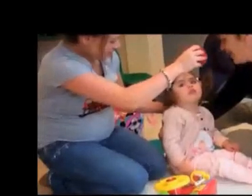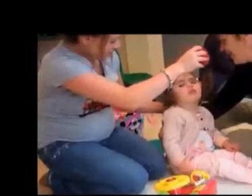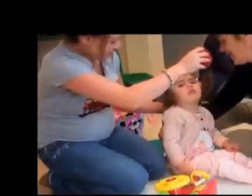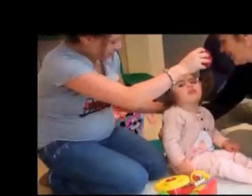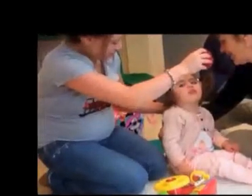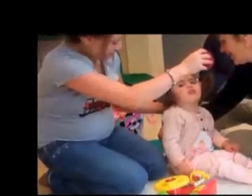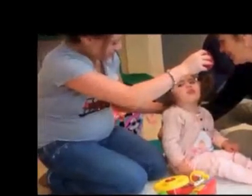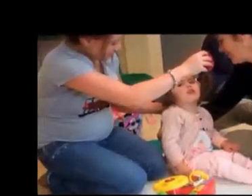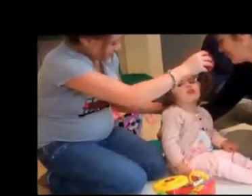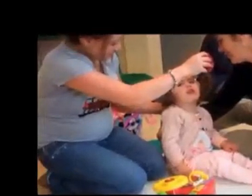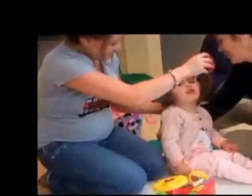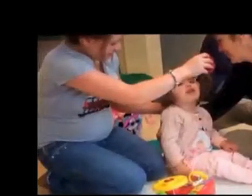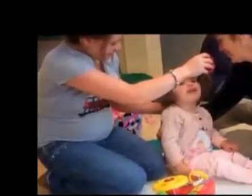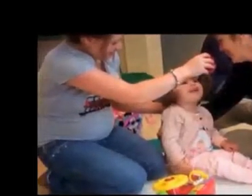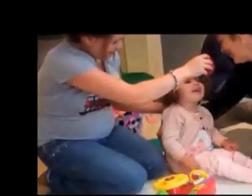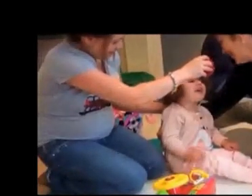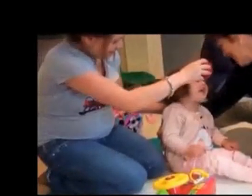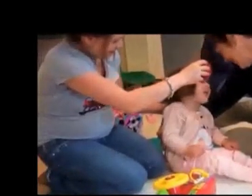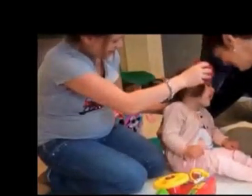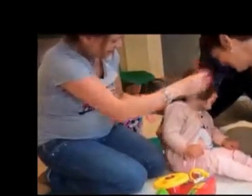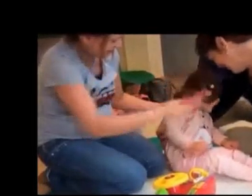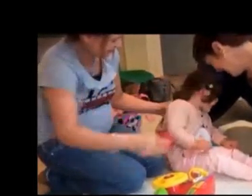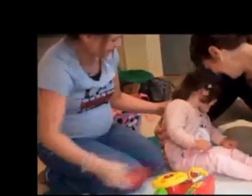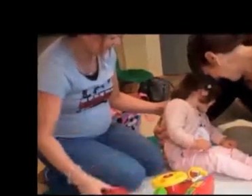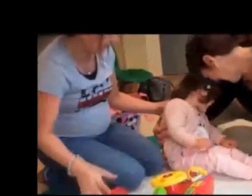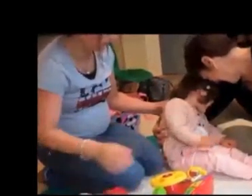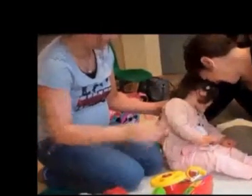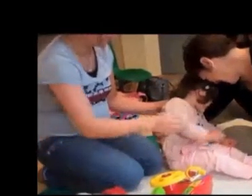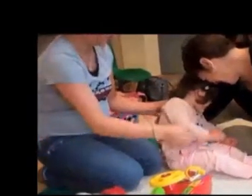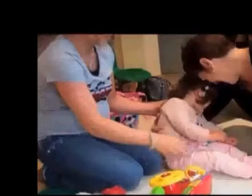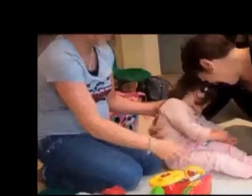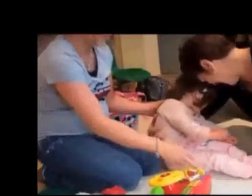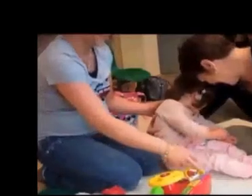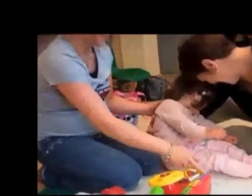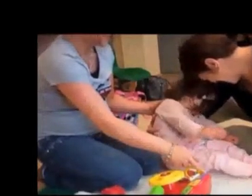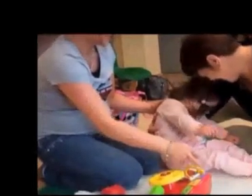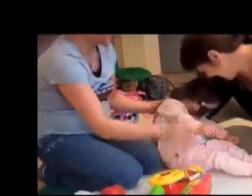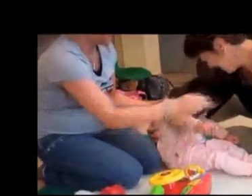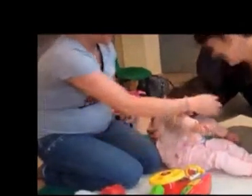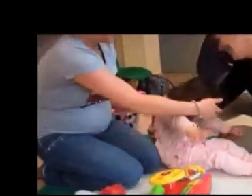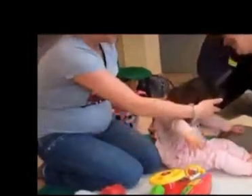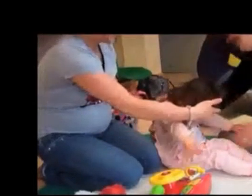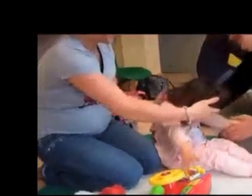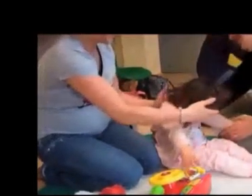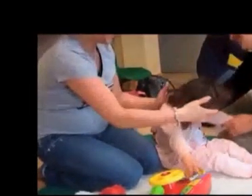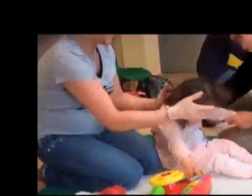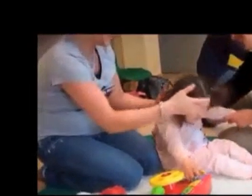Ava is sitting up, supported by Mum's hand on her head and by holding onto her